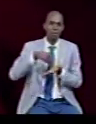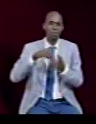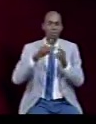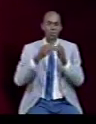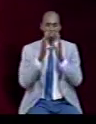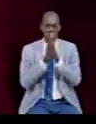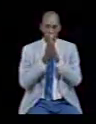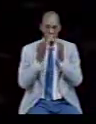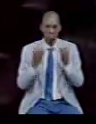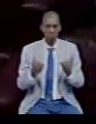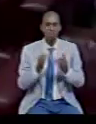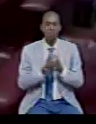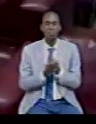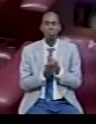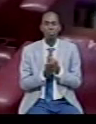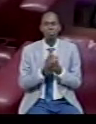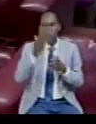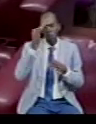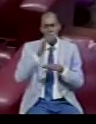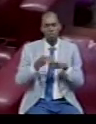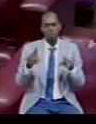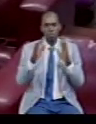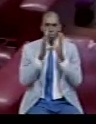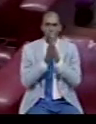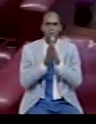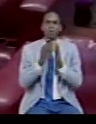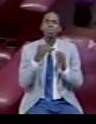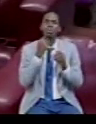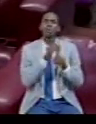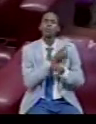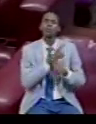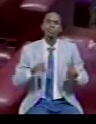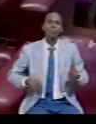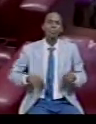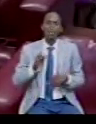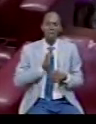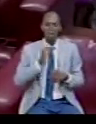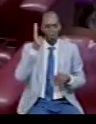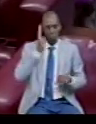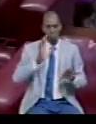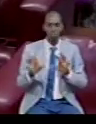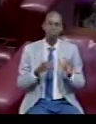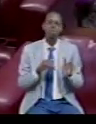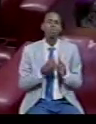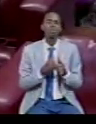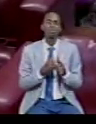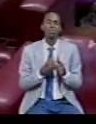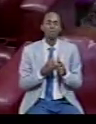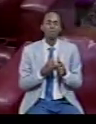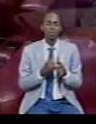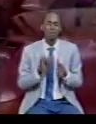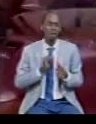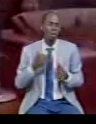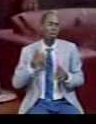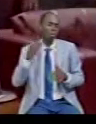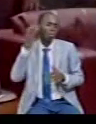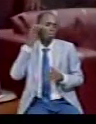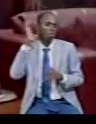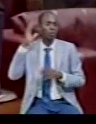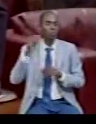in prayer. Why don't you talk to the Lord and say, Lord, I will do it. I've heard your